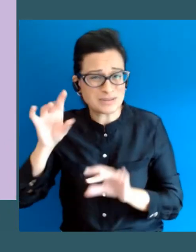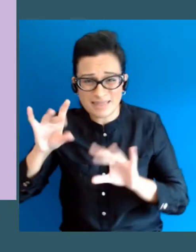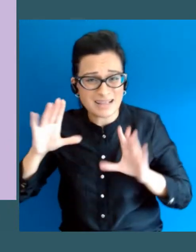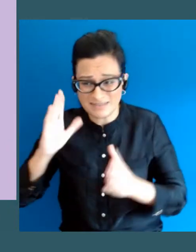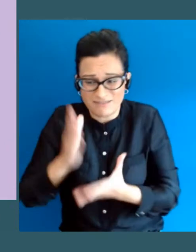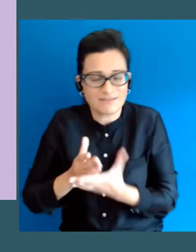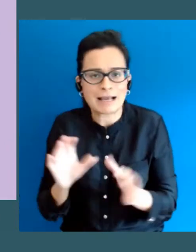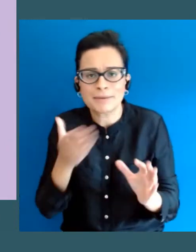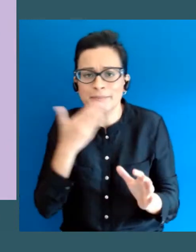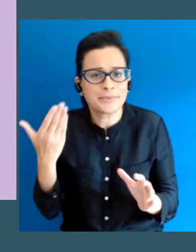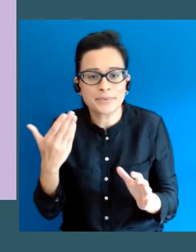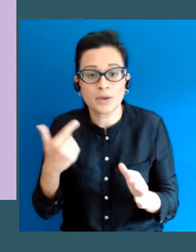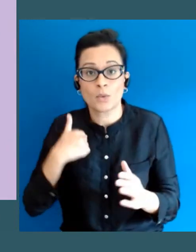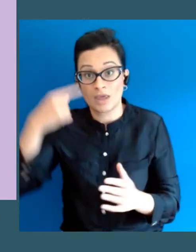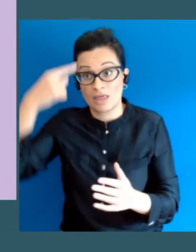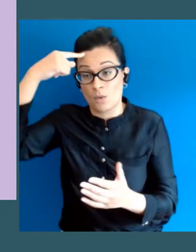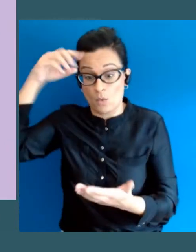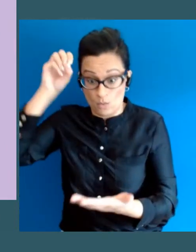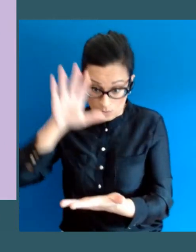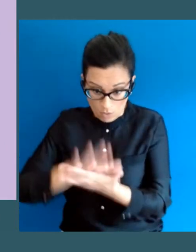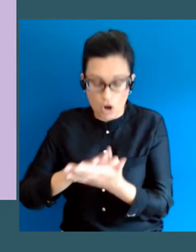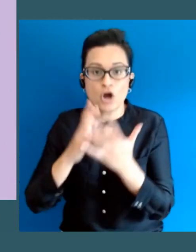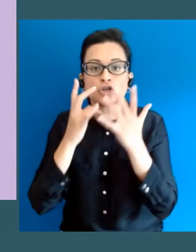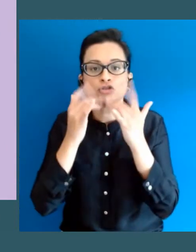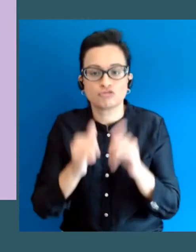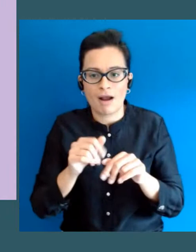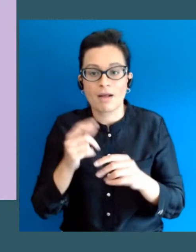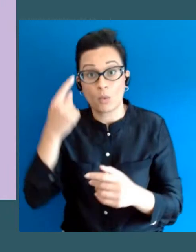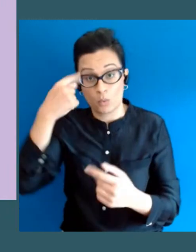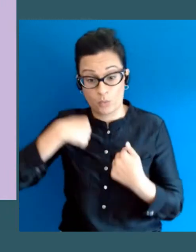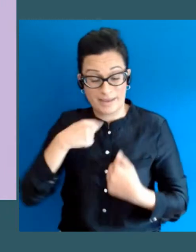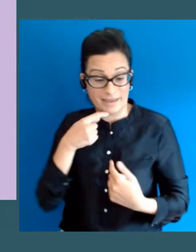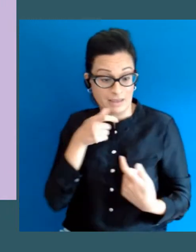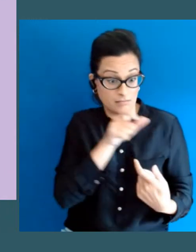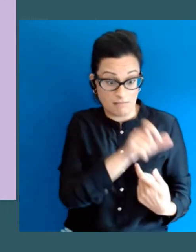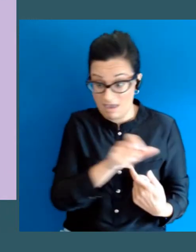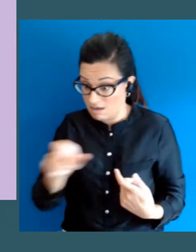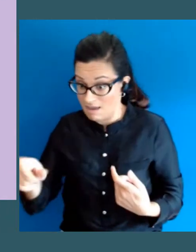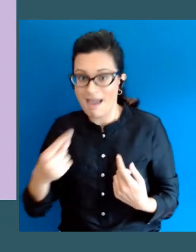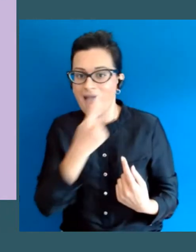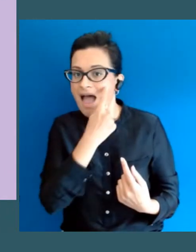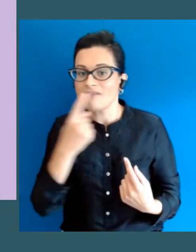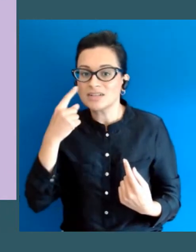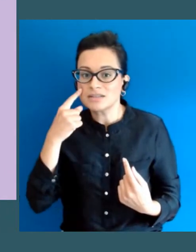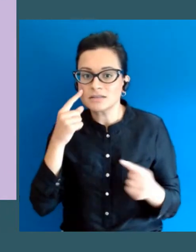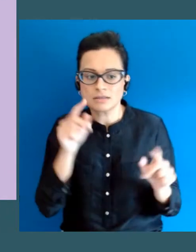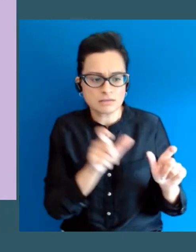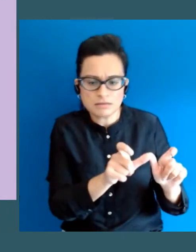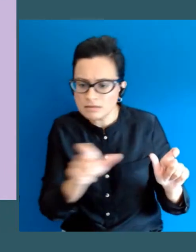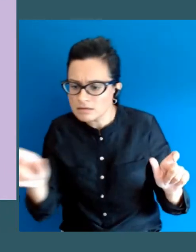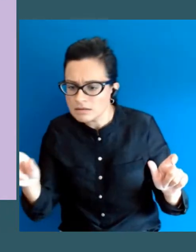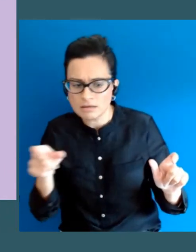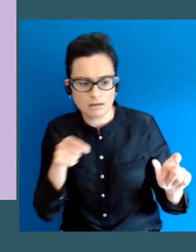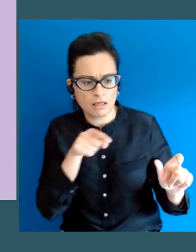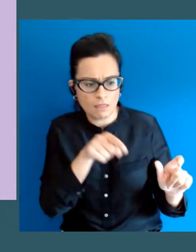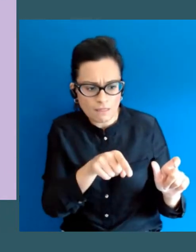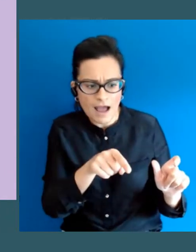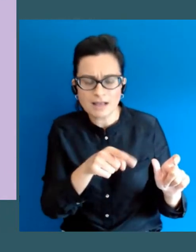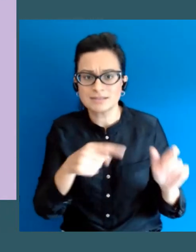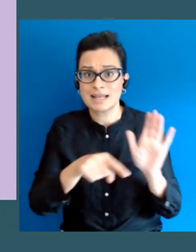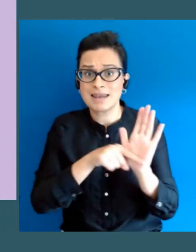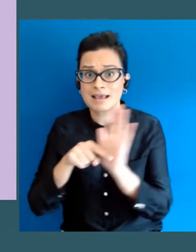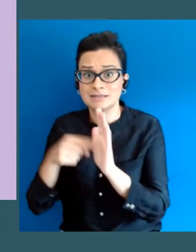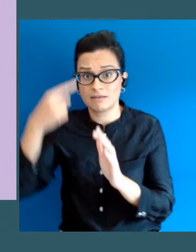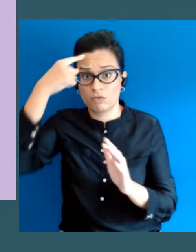them on what we call trial. So we look for evidence for and evidence against those particular negative thoughts that we're